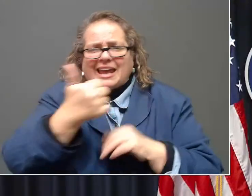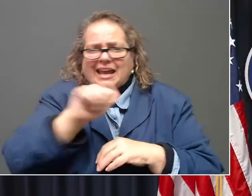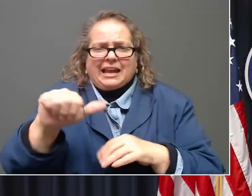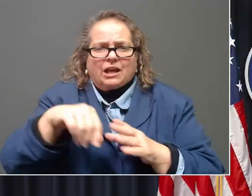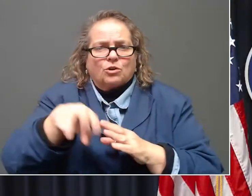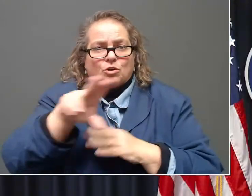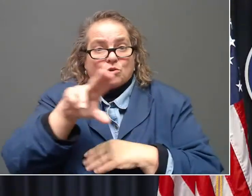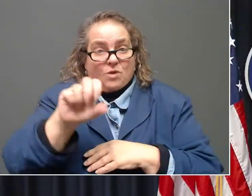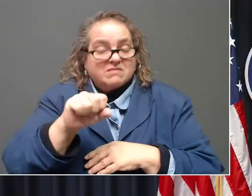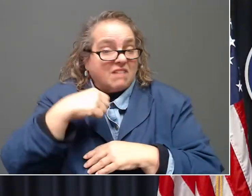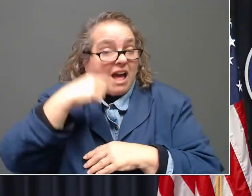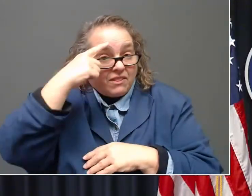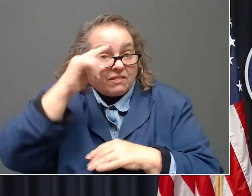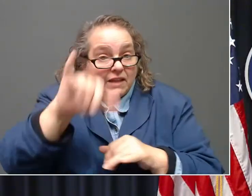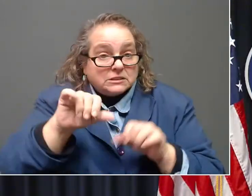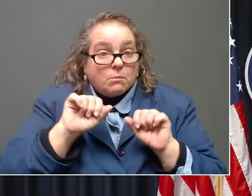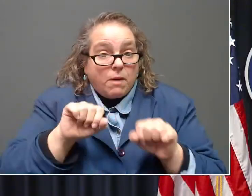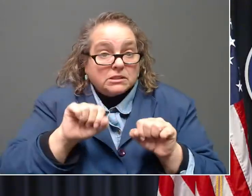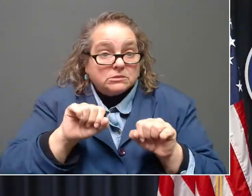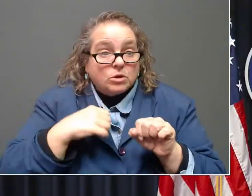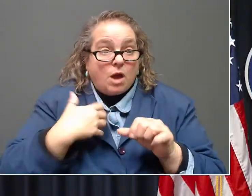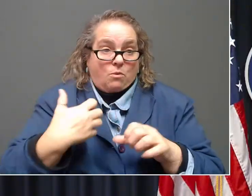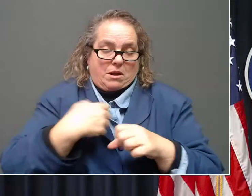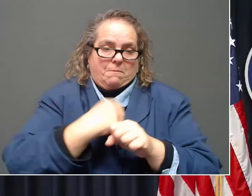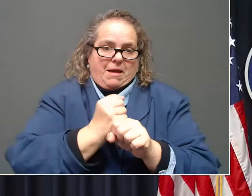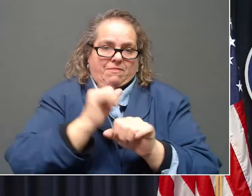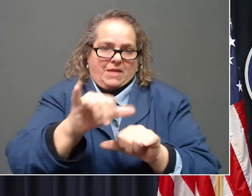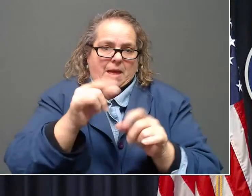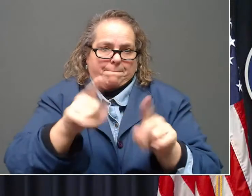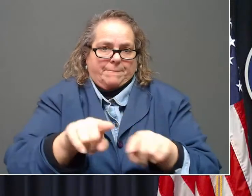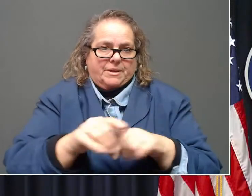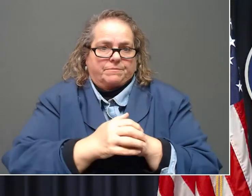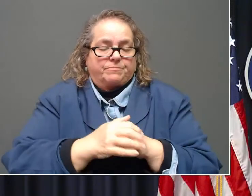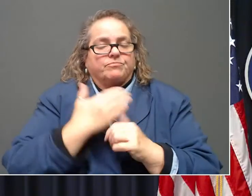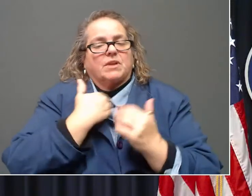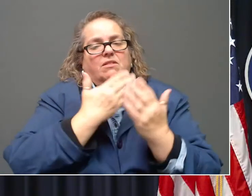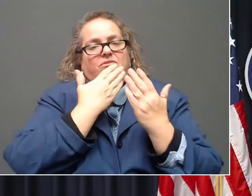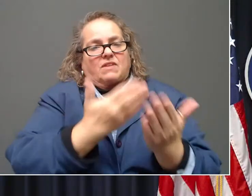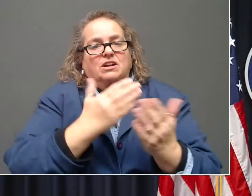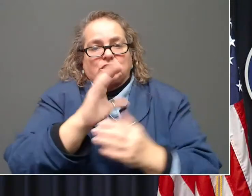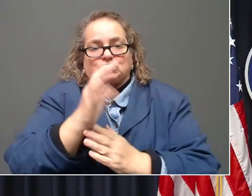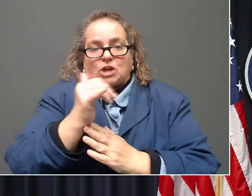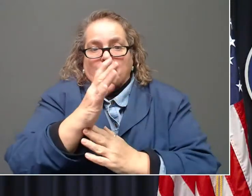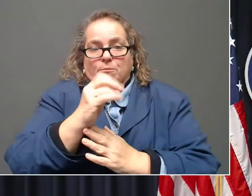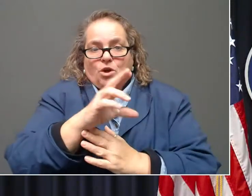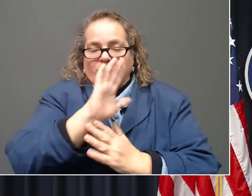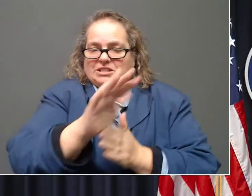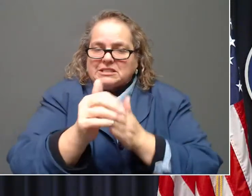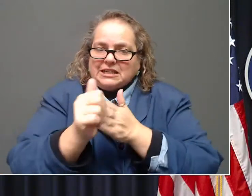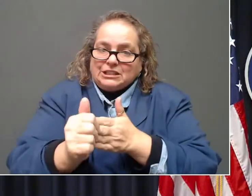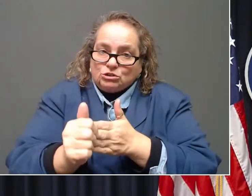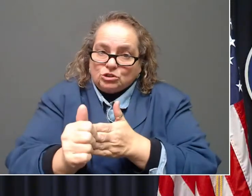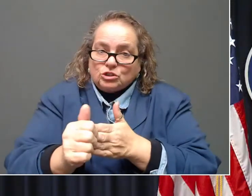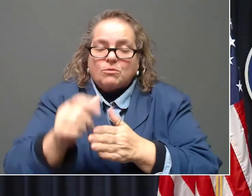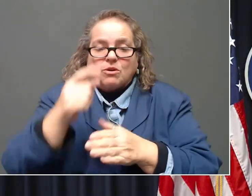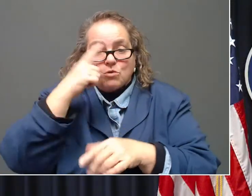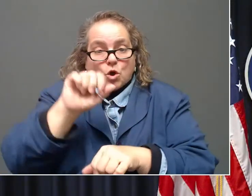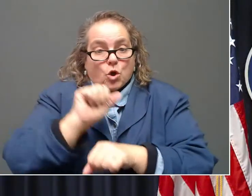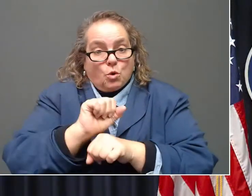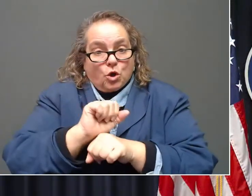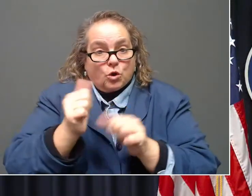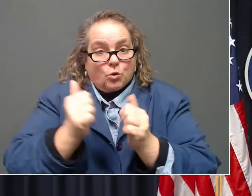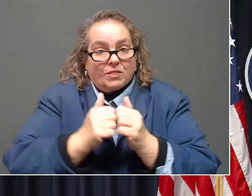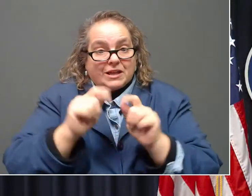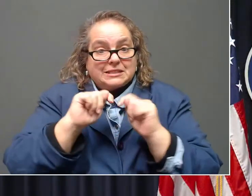making it happen. I'd like to thank the Chamber for its leadership, board and member companies for working with Team Kentucky on the initiative.